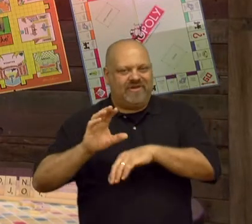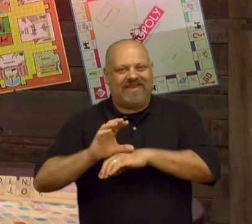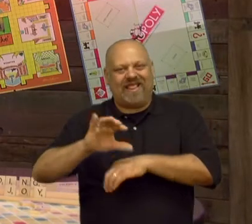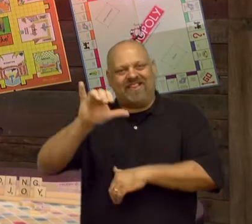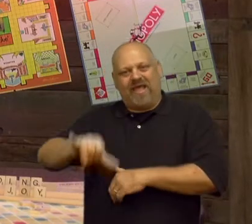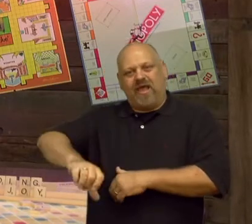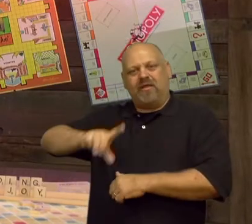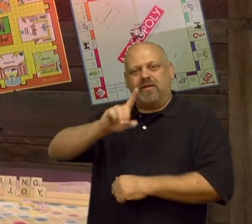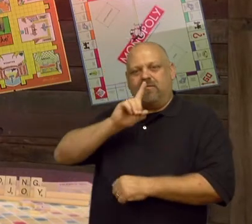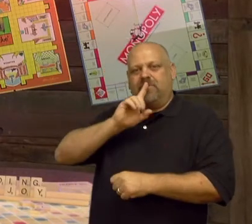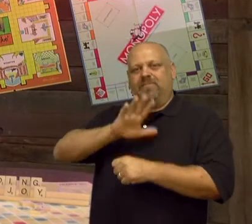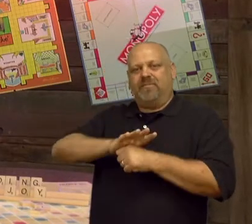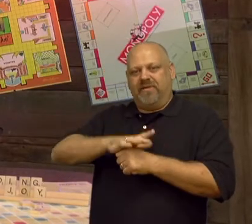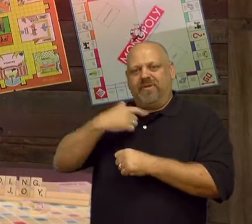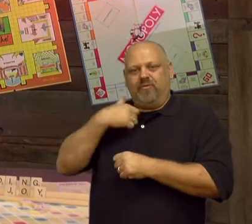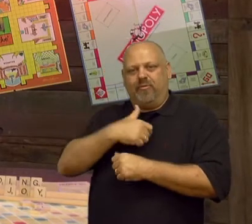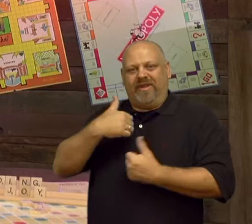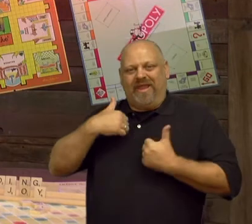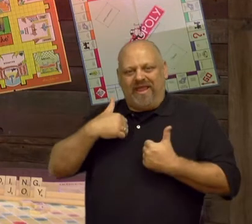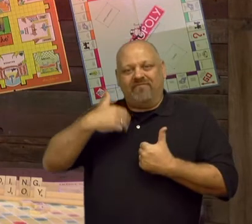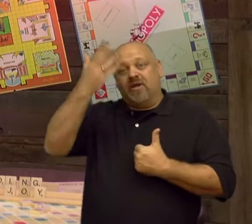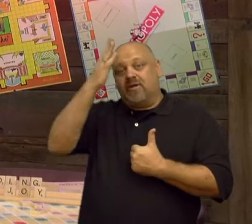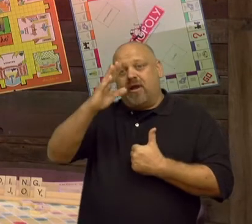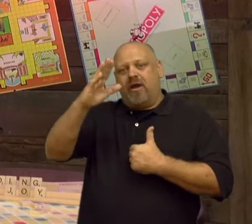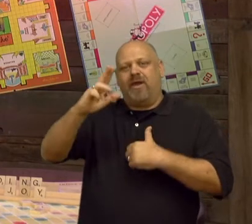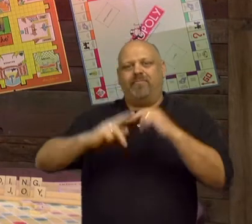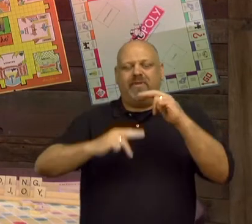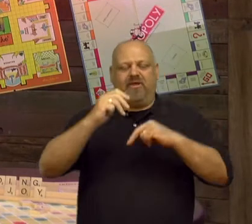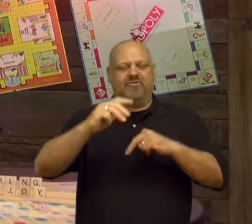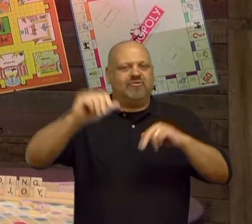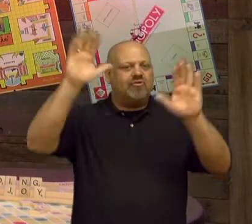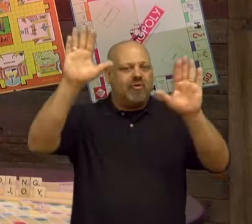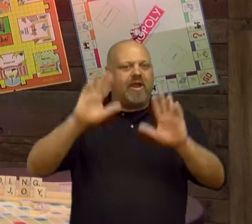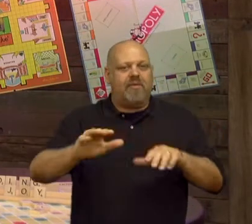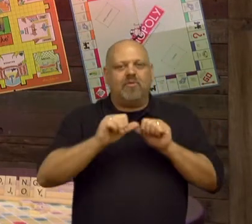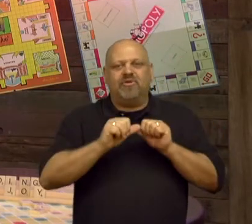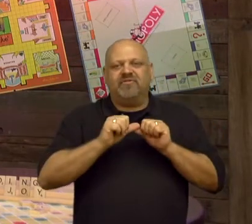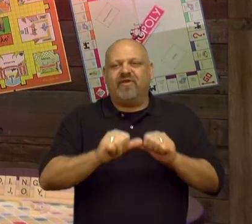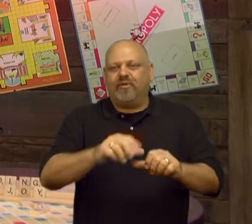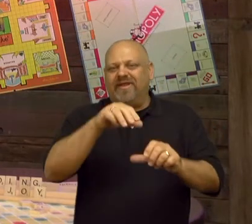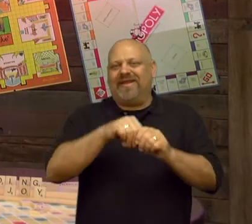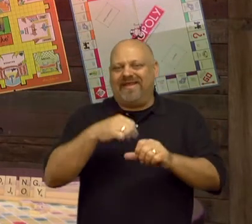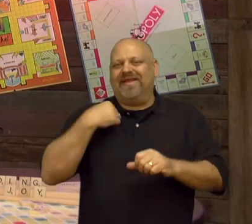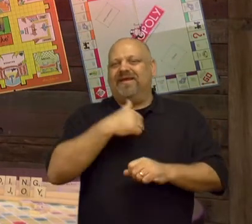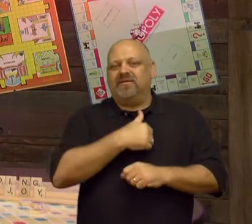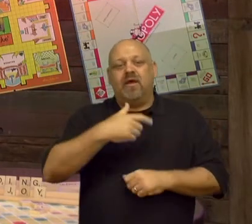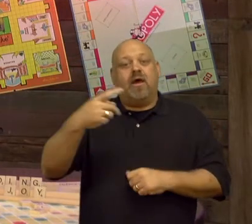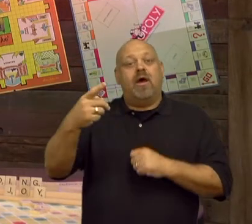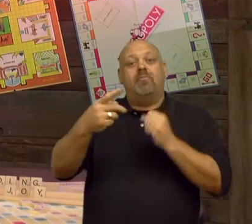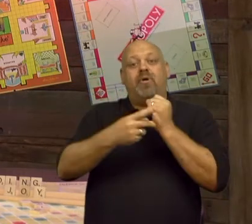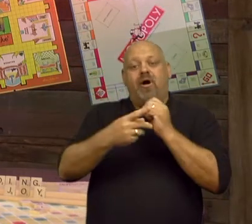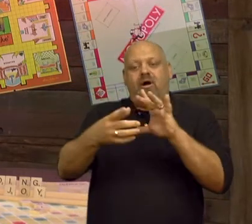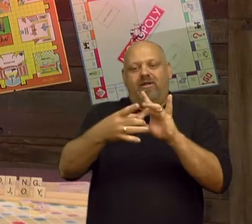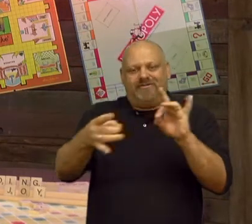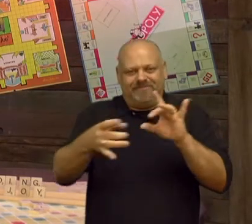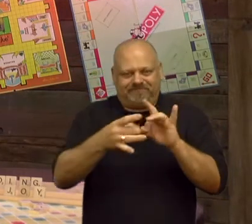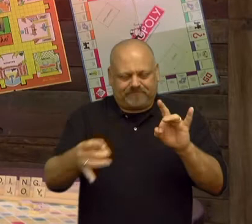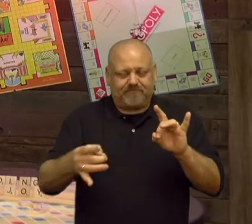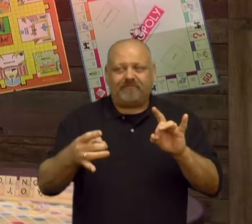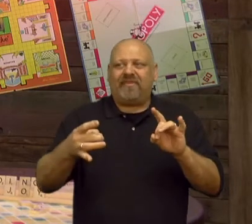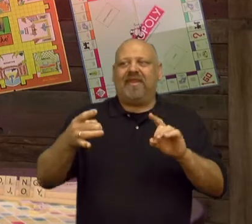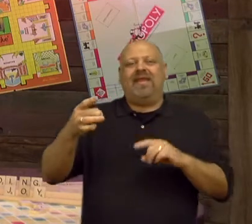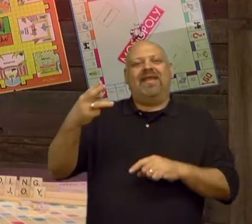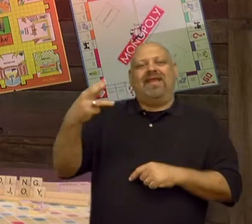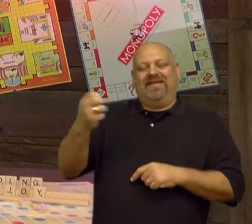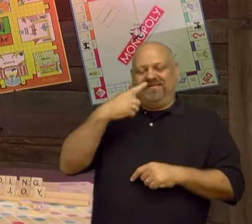the commitment that we have that God builds great perseverance in us. Paul even said it this